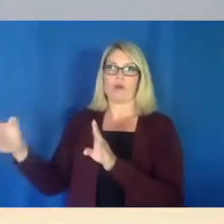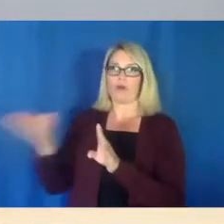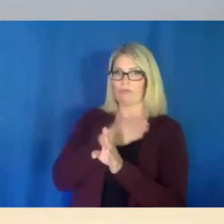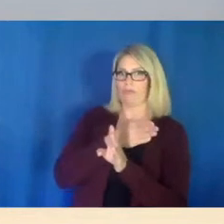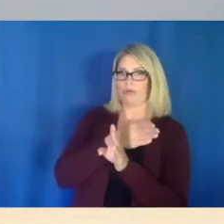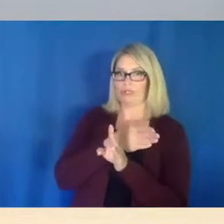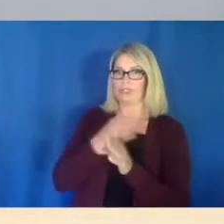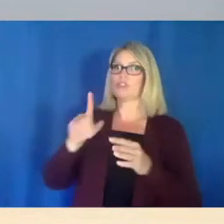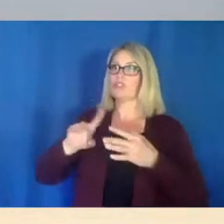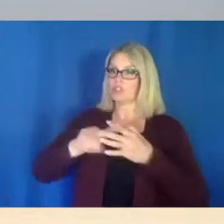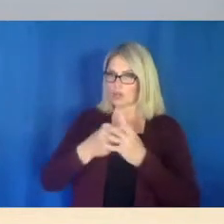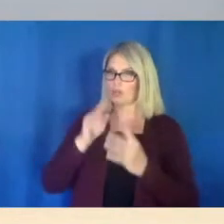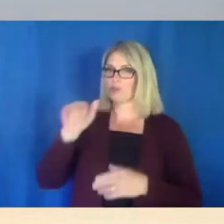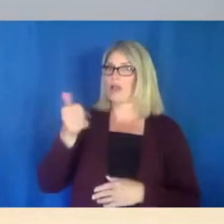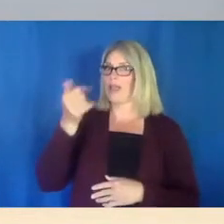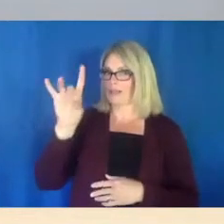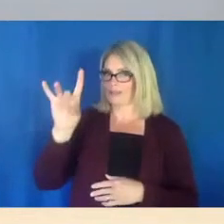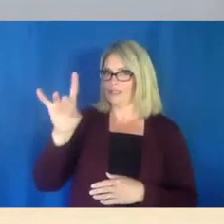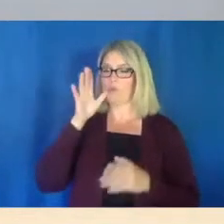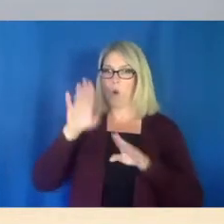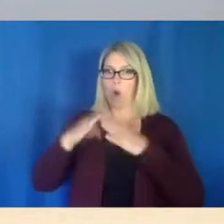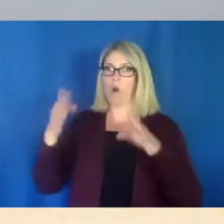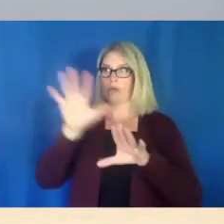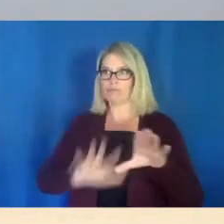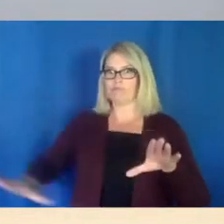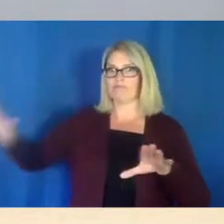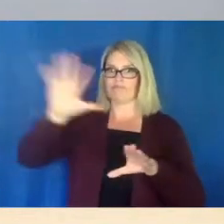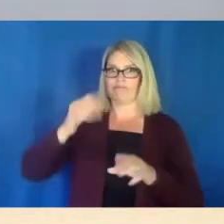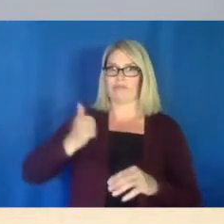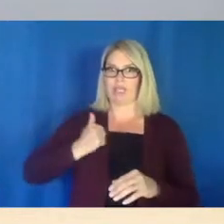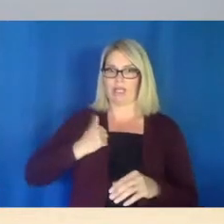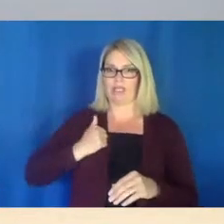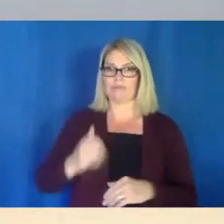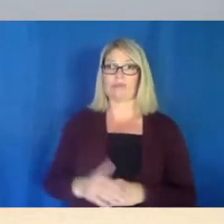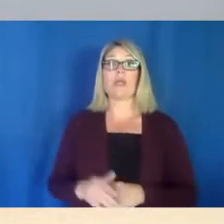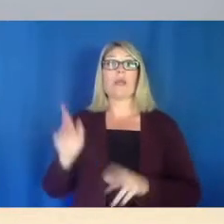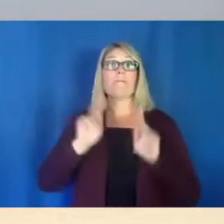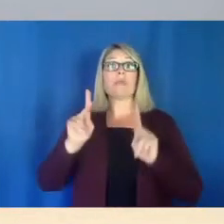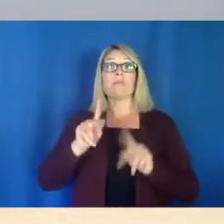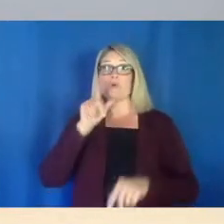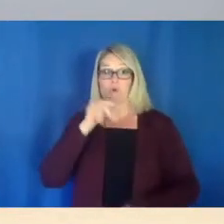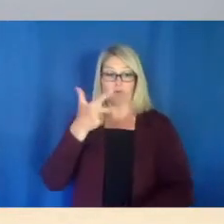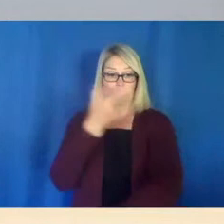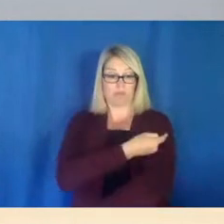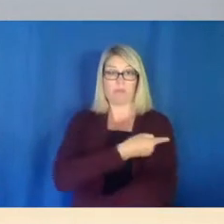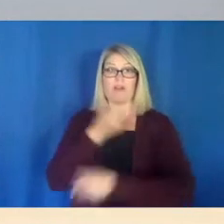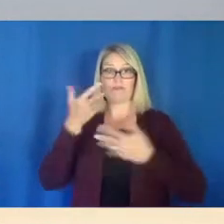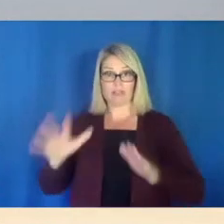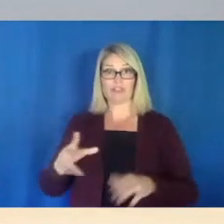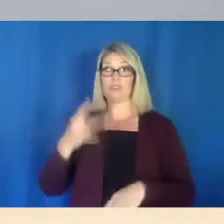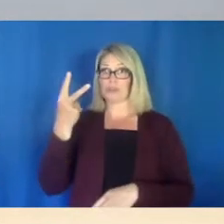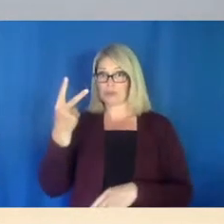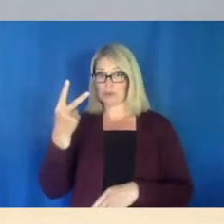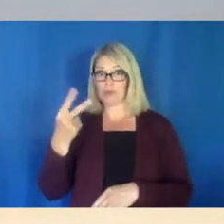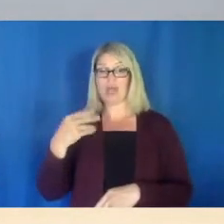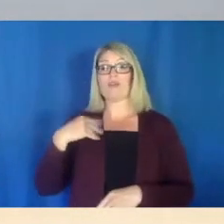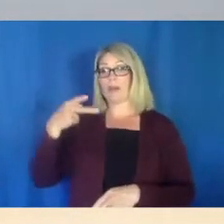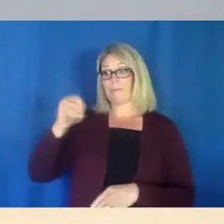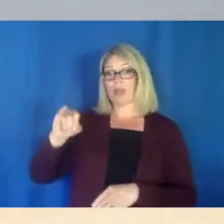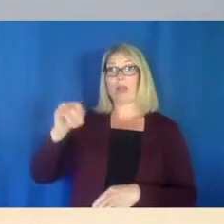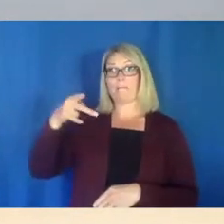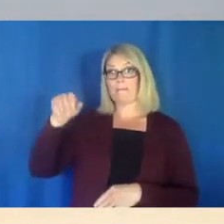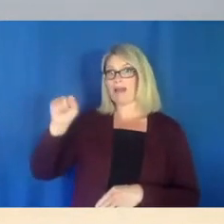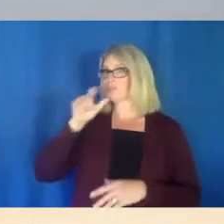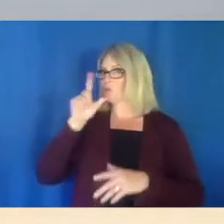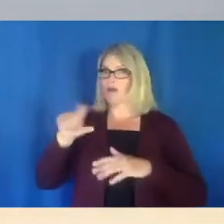Effective July 18th, individuals from outside Atlantic Canada who are fully vaccinated with 2 doses and have a PEI pass will not have to isolate